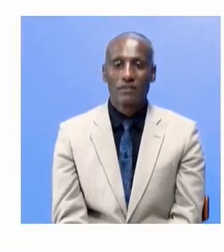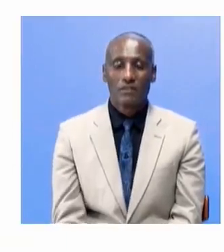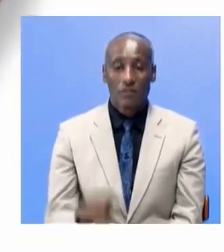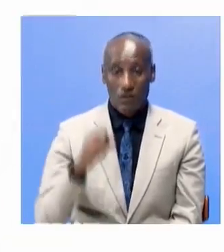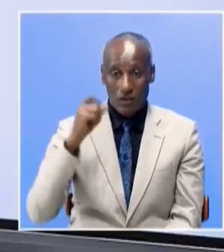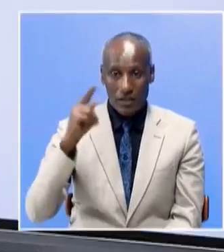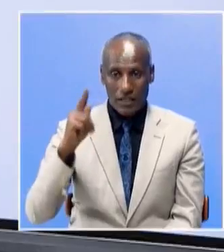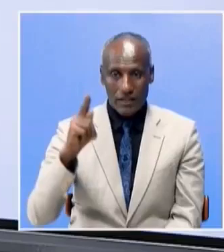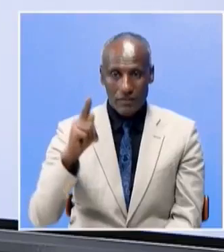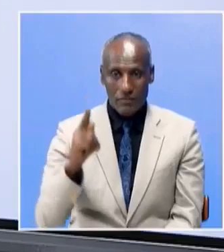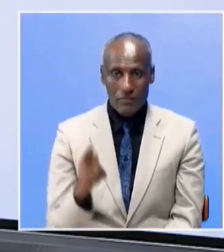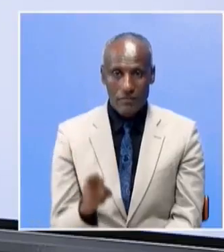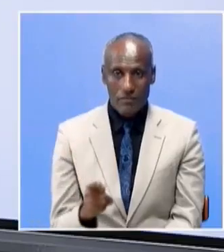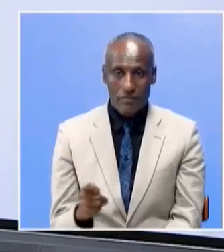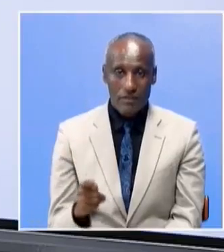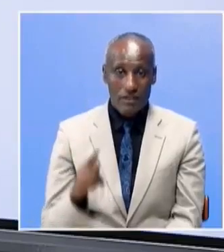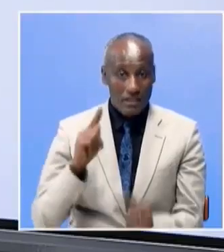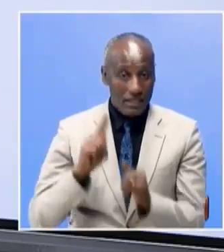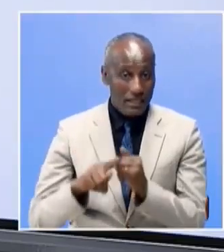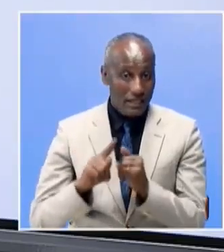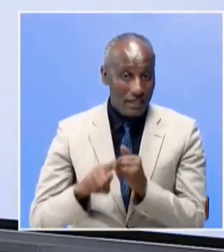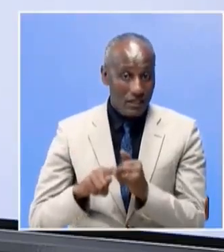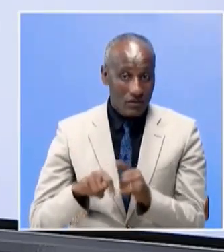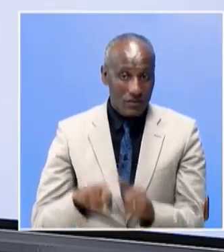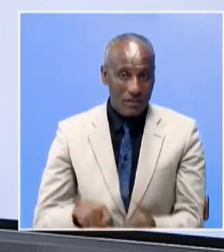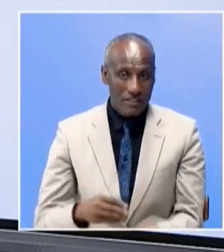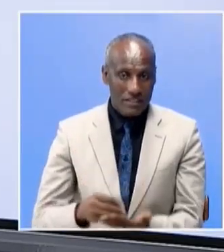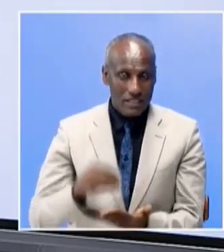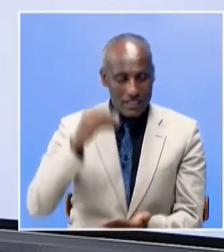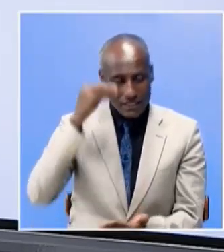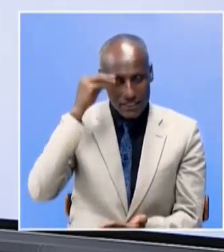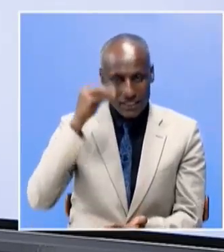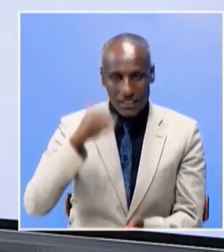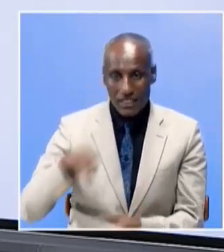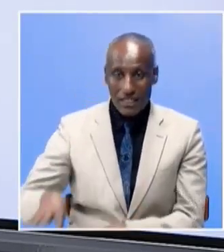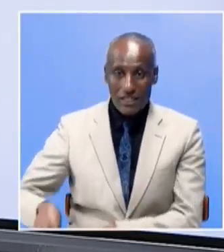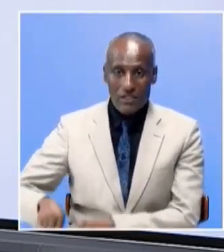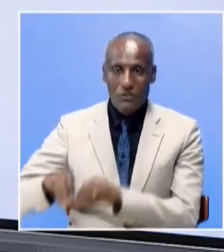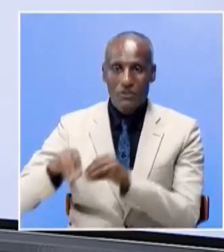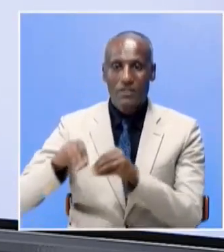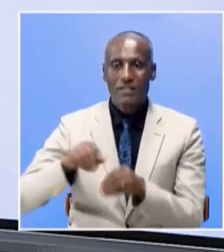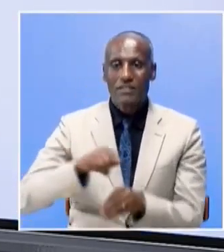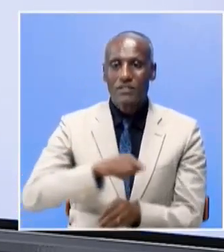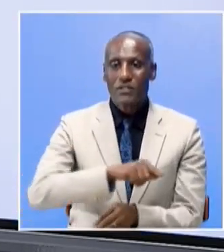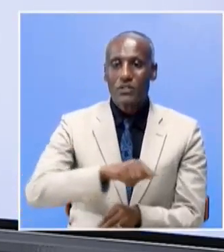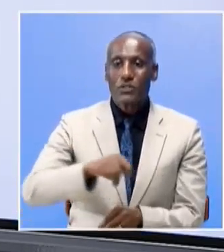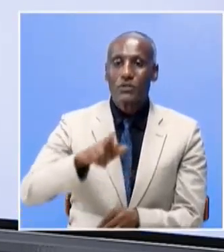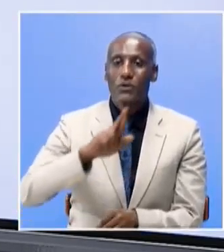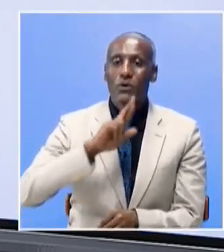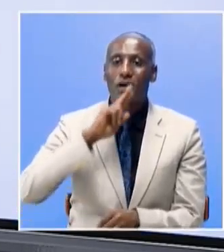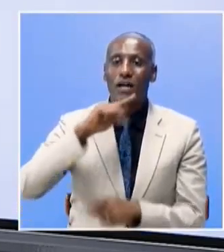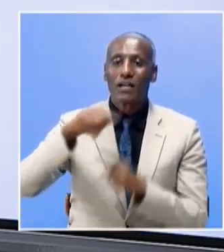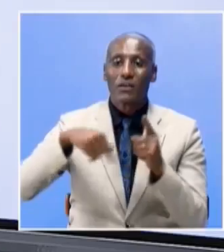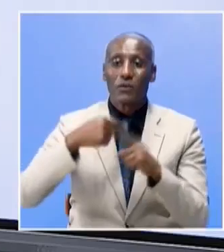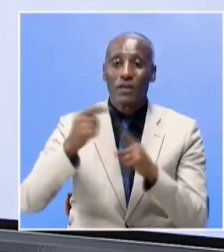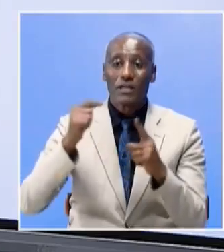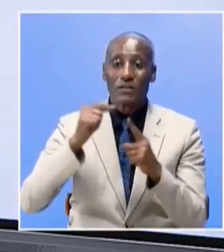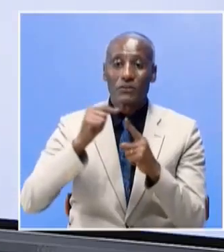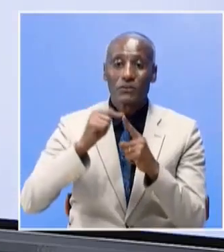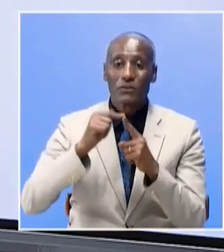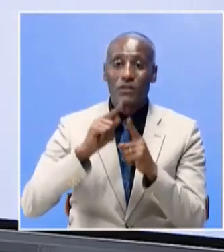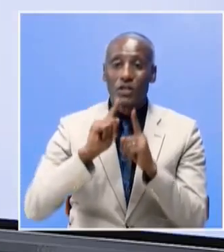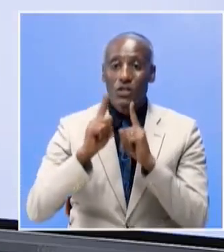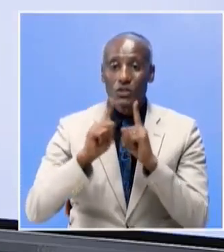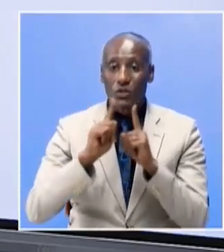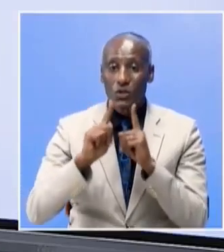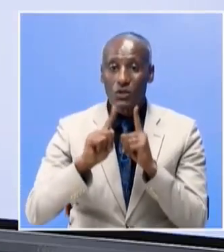Okay. At the end of today's lesson, students, you are going to talk about